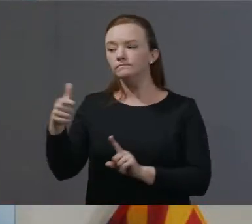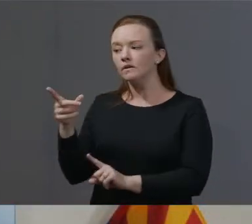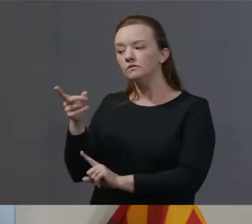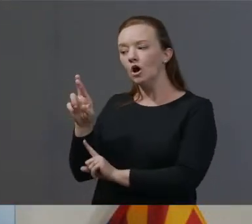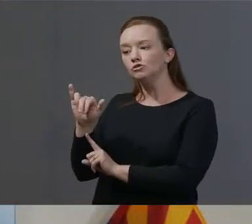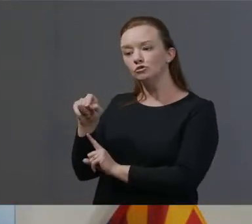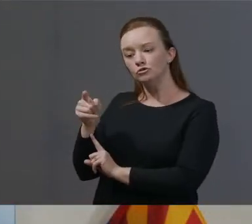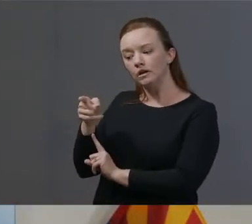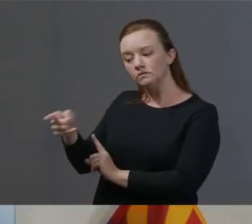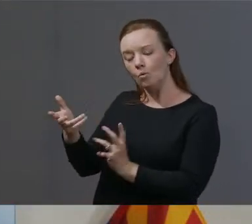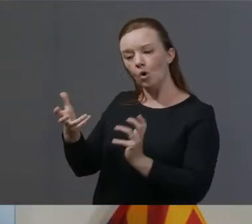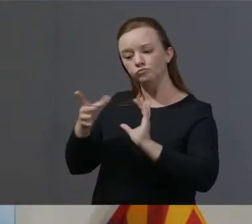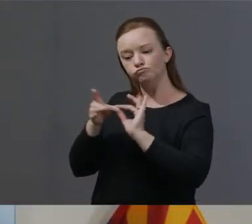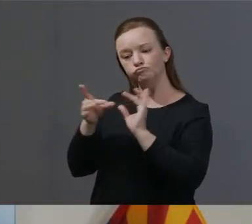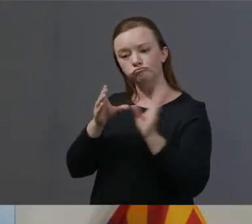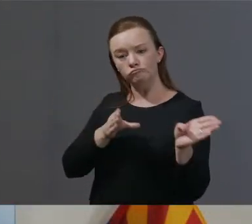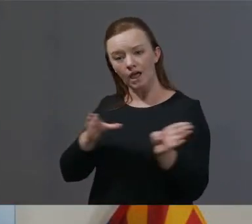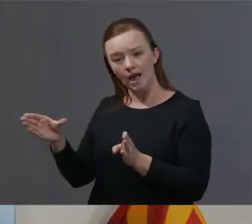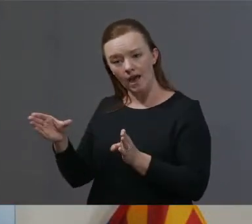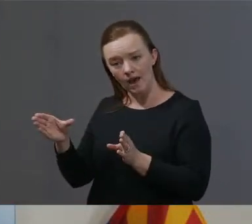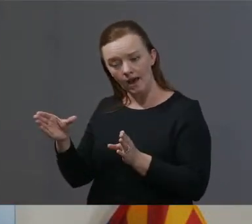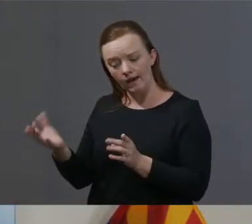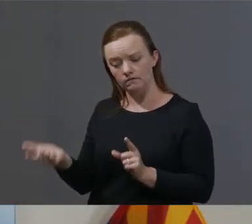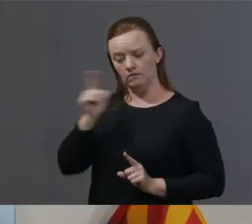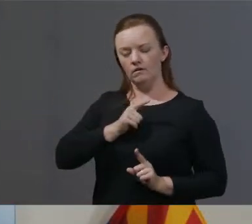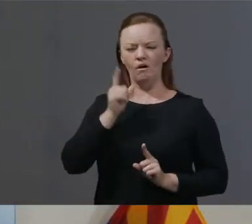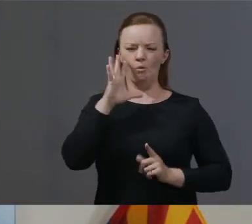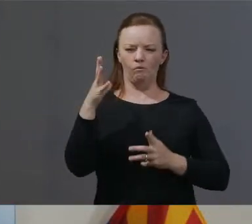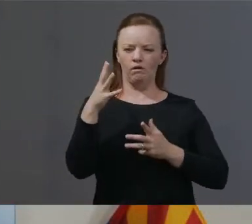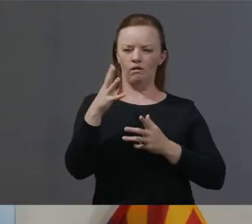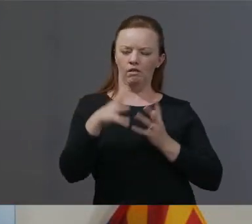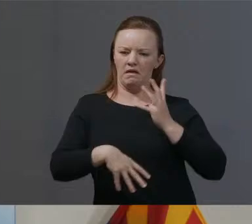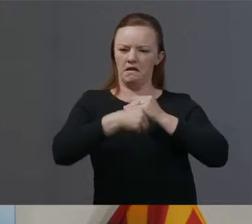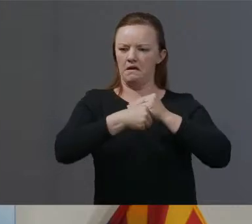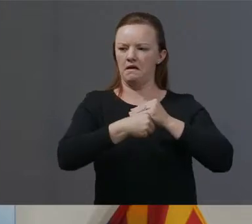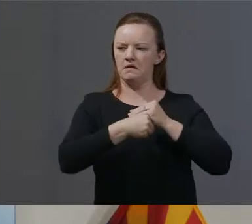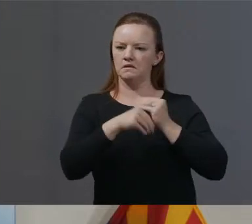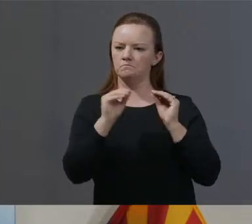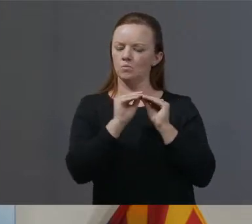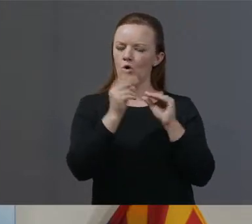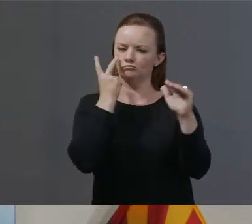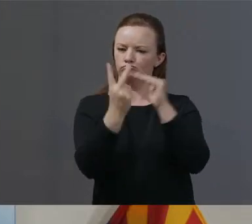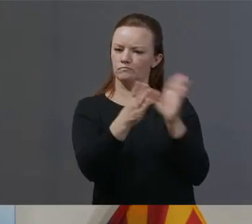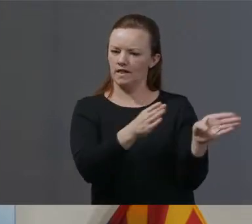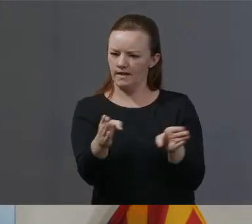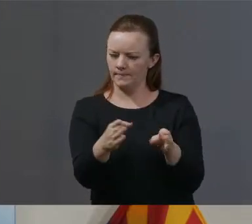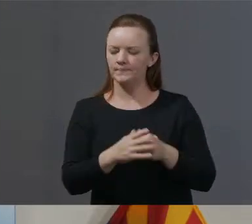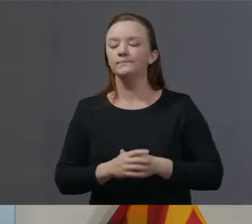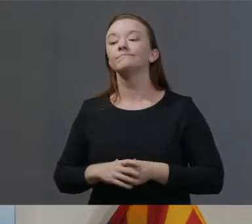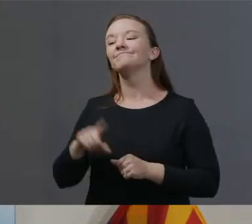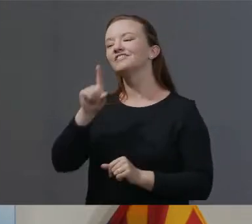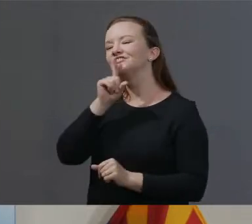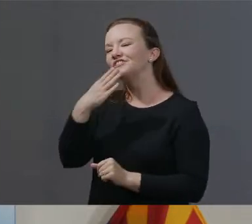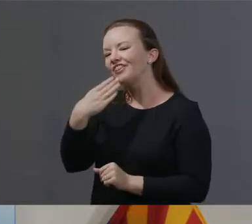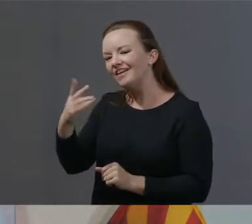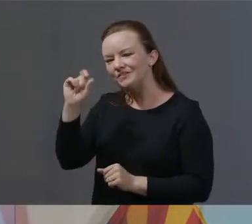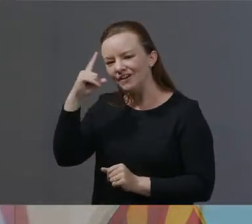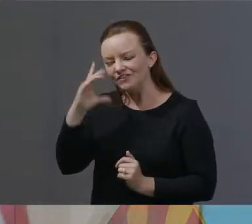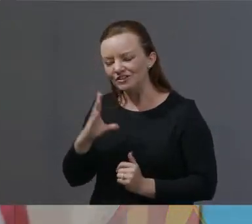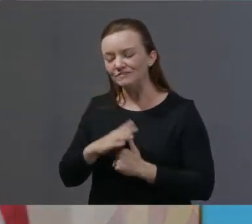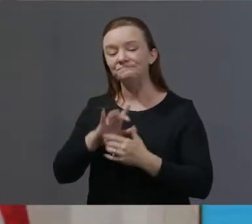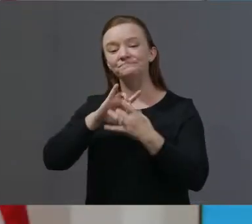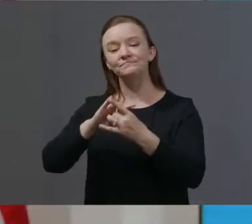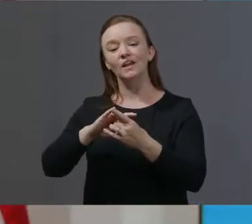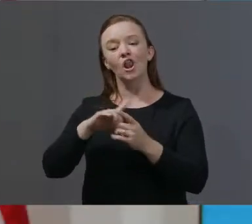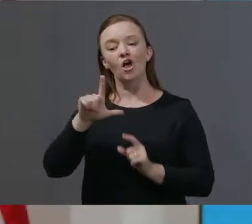to address our plan, and I'll talk about some other things that we have on the horizon. Sure. Thank you, Governor. With